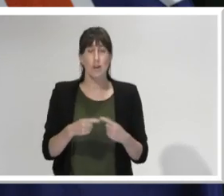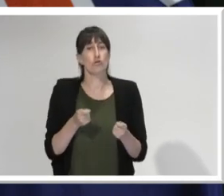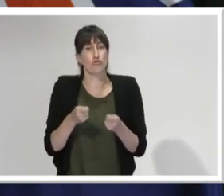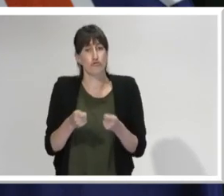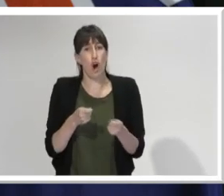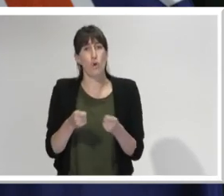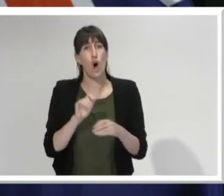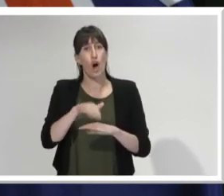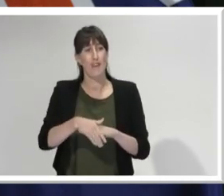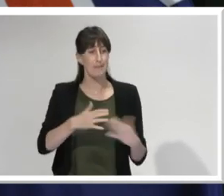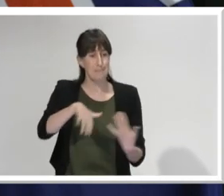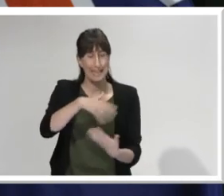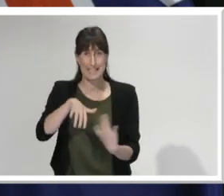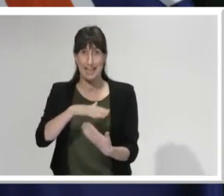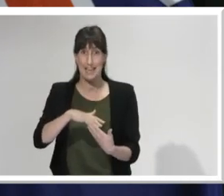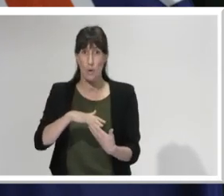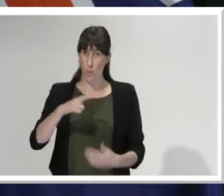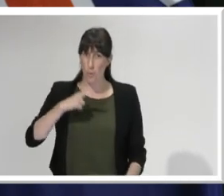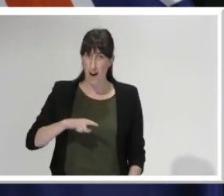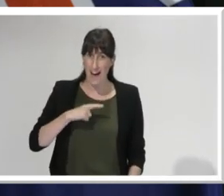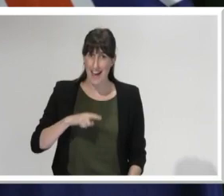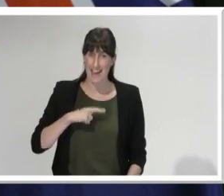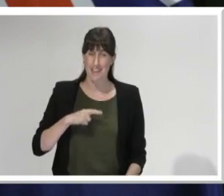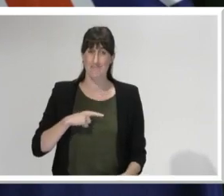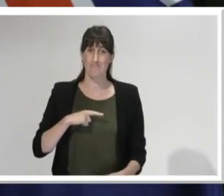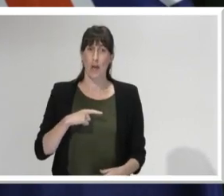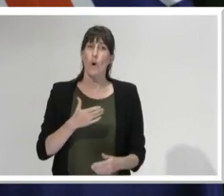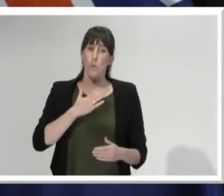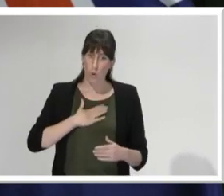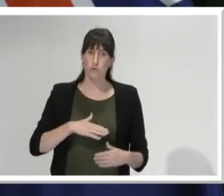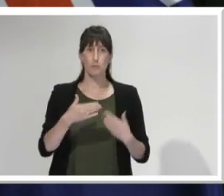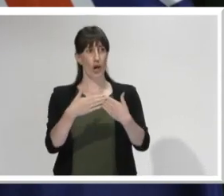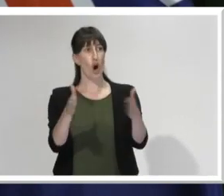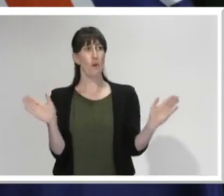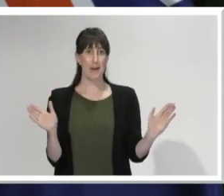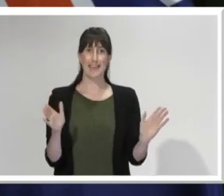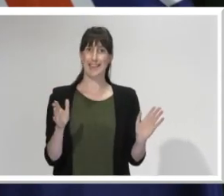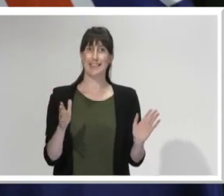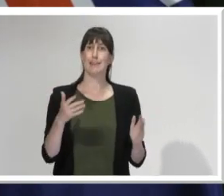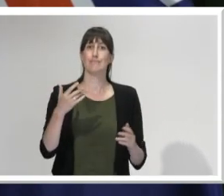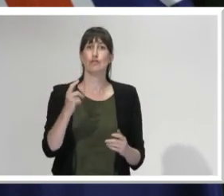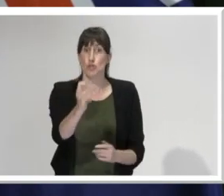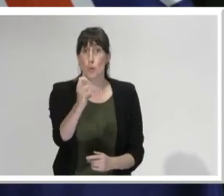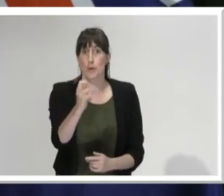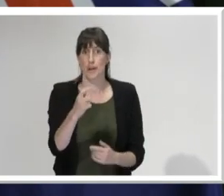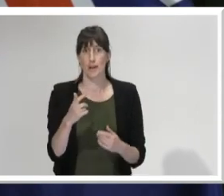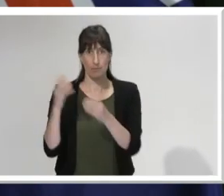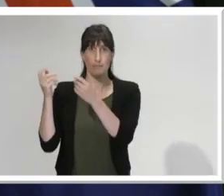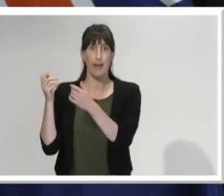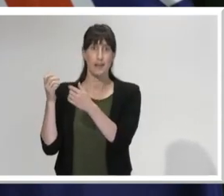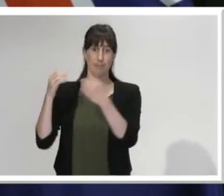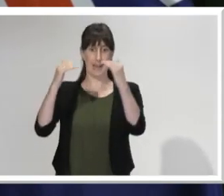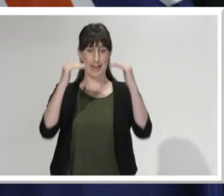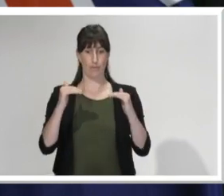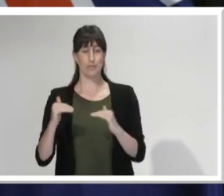But there is a reason for that. We want to get to that place sooner. And when we get there, we want to stay